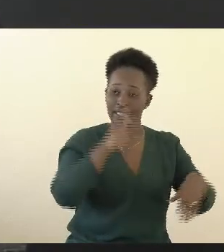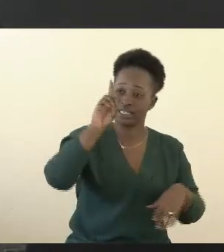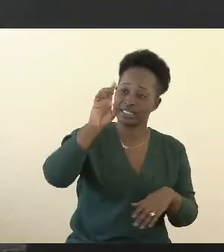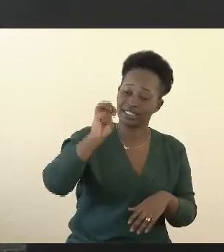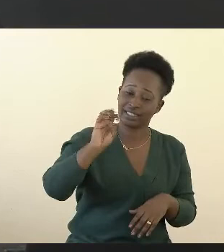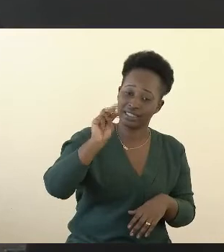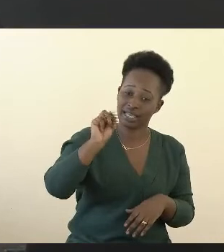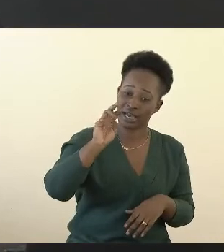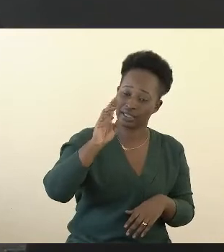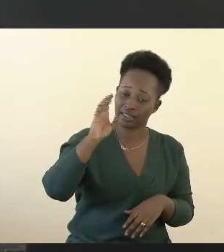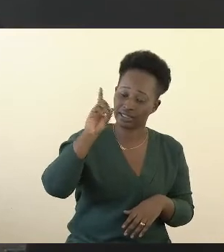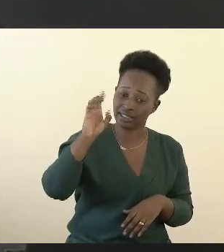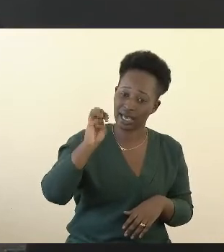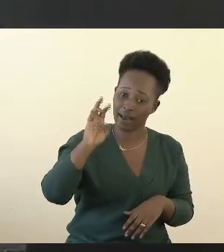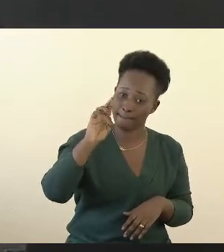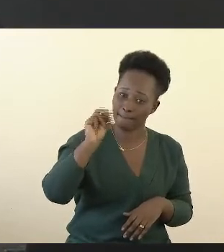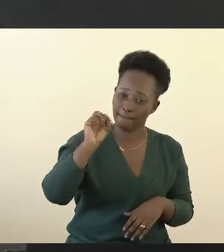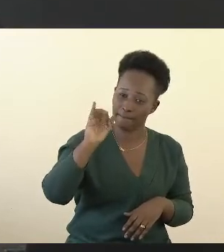collagen, and which is very important